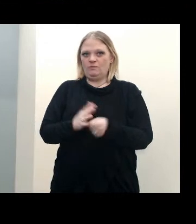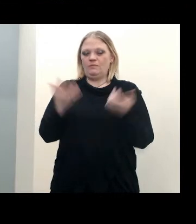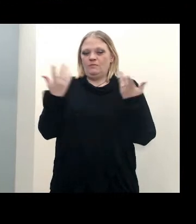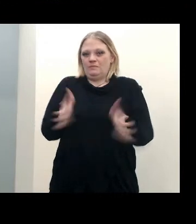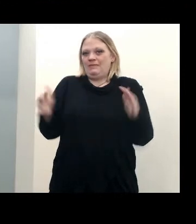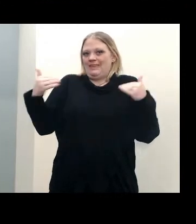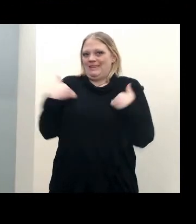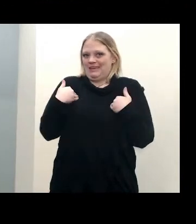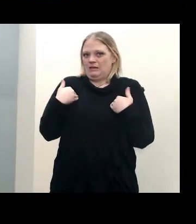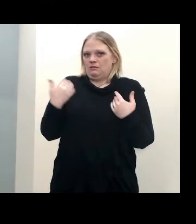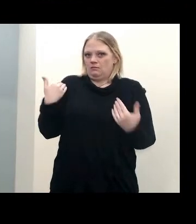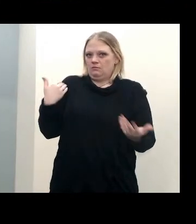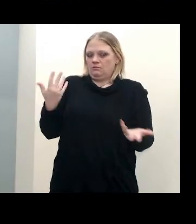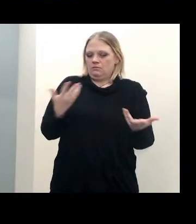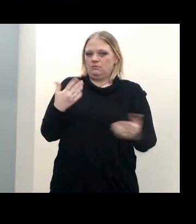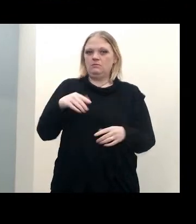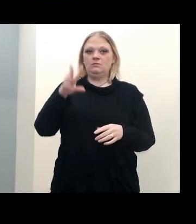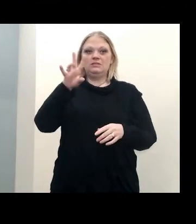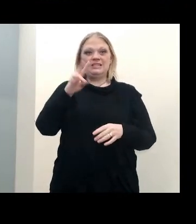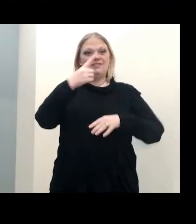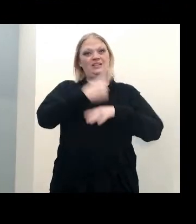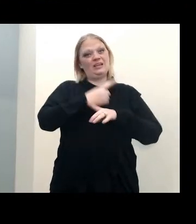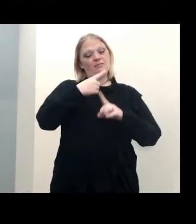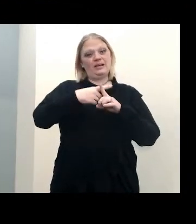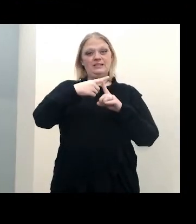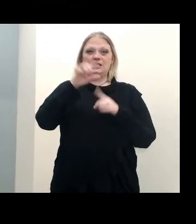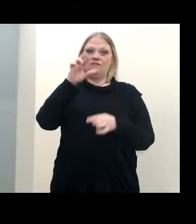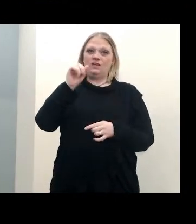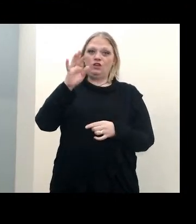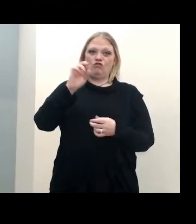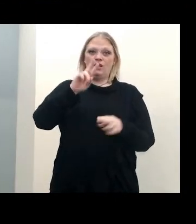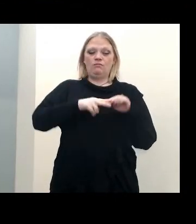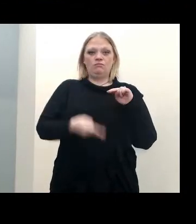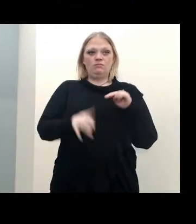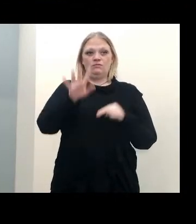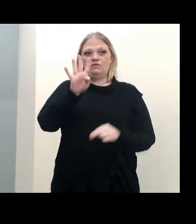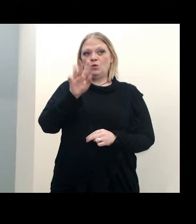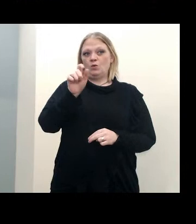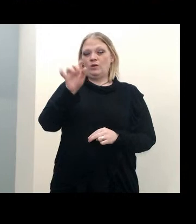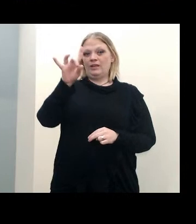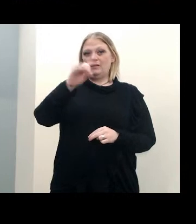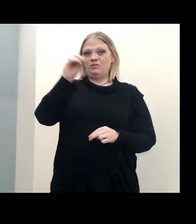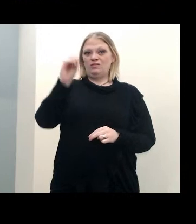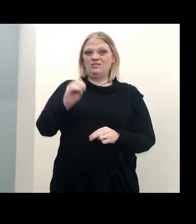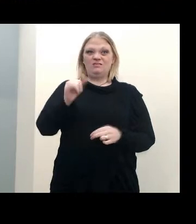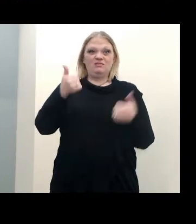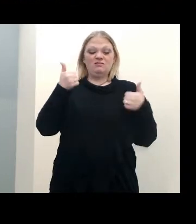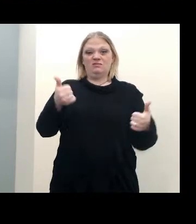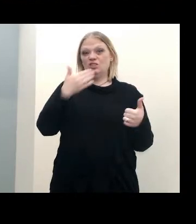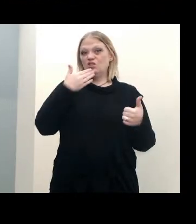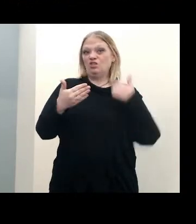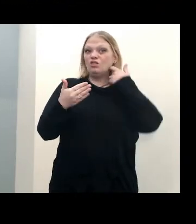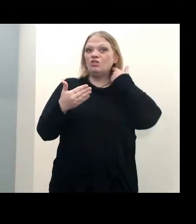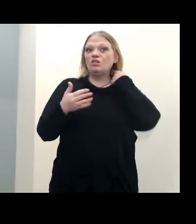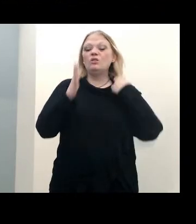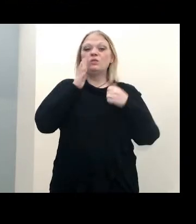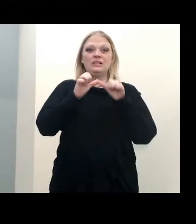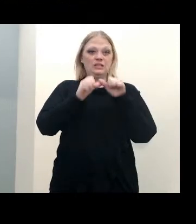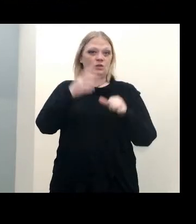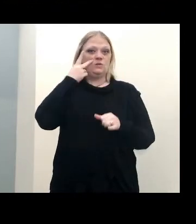COVID-19. The 7-day positivity rate has dropped to 4.8%. That's good. We'll continue to see a drop in the positivity